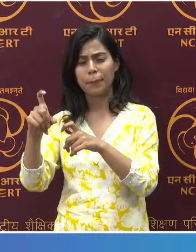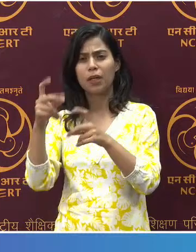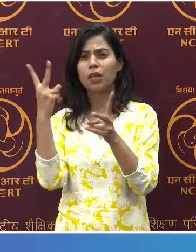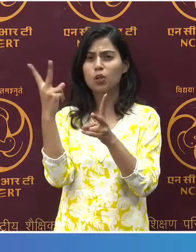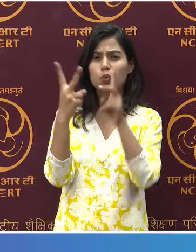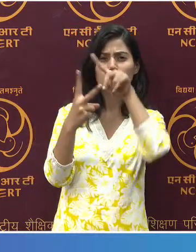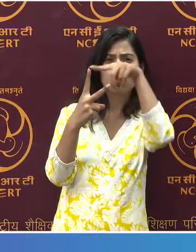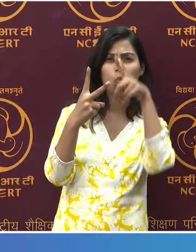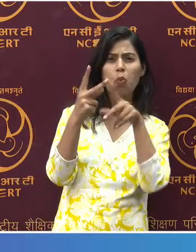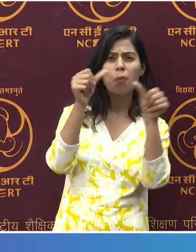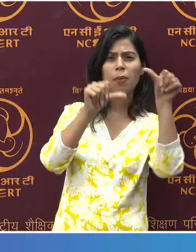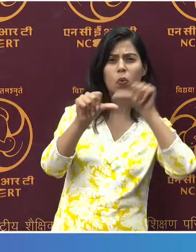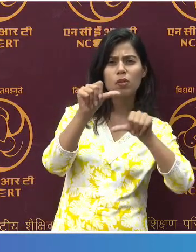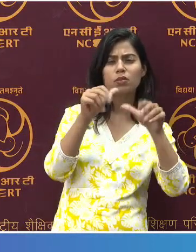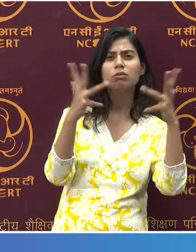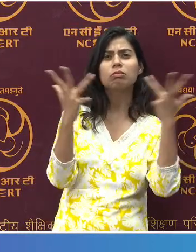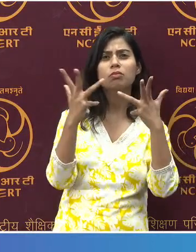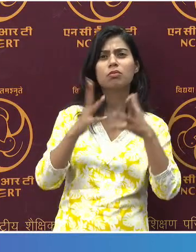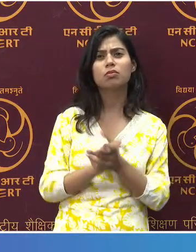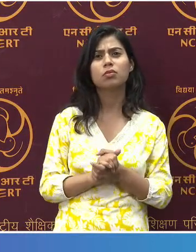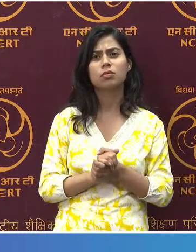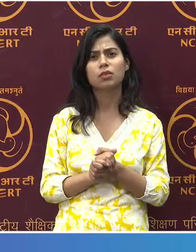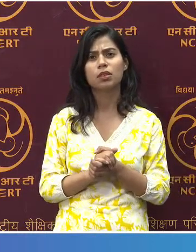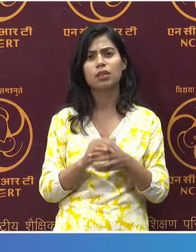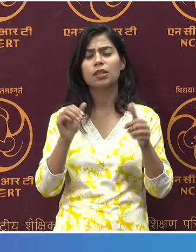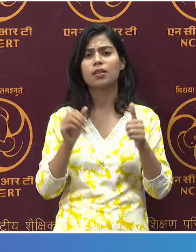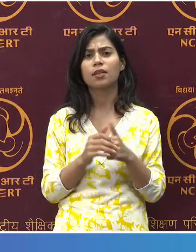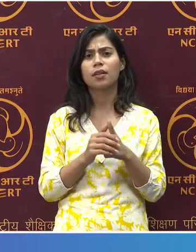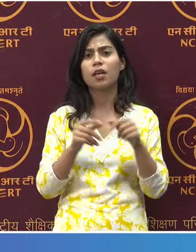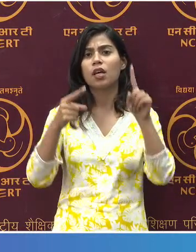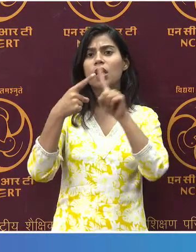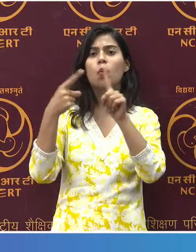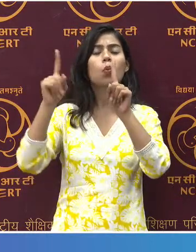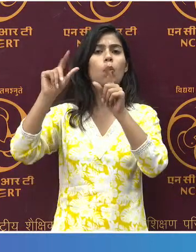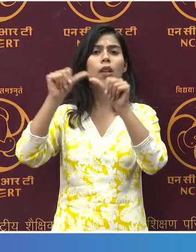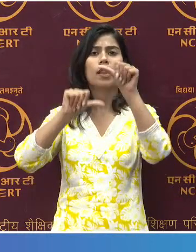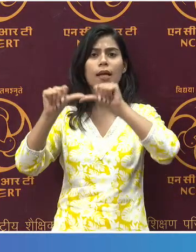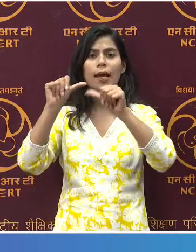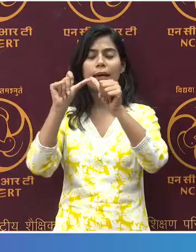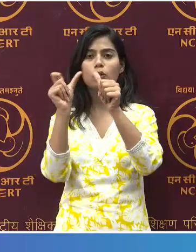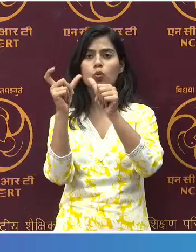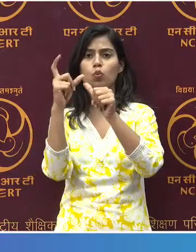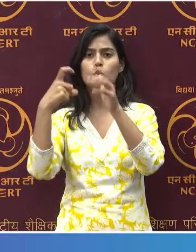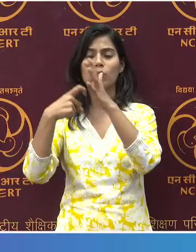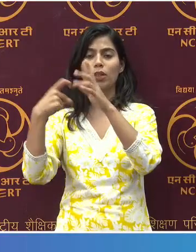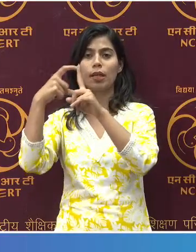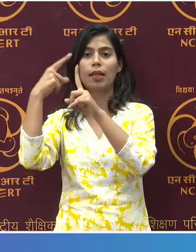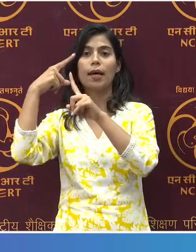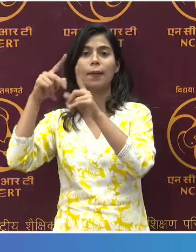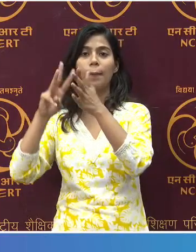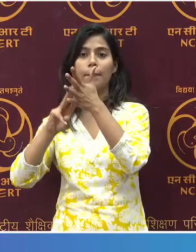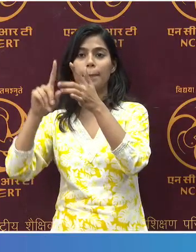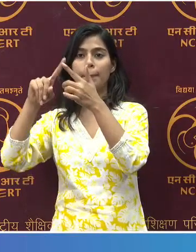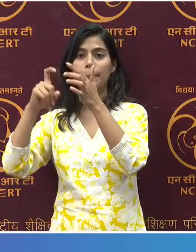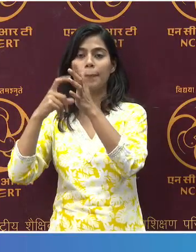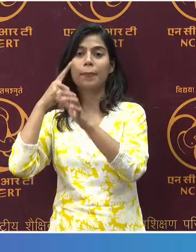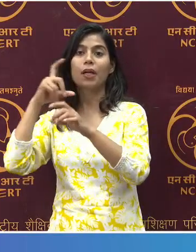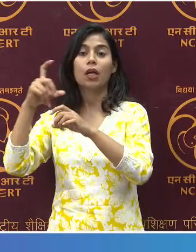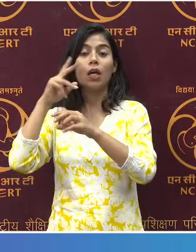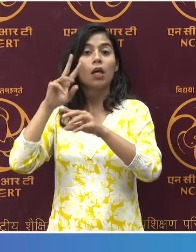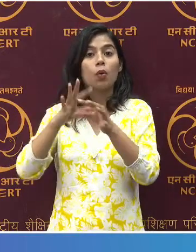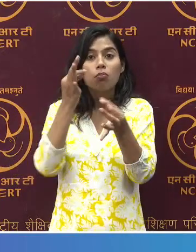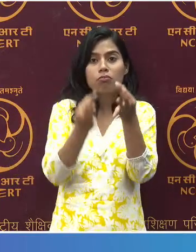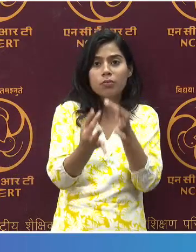So, what is the difference between the two? Exothermic process, actually the process is going to be there, and extra amount of heat is